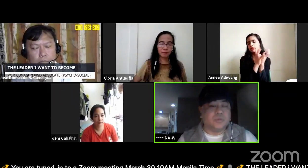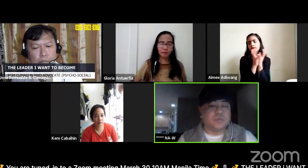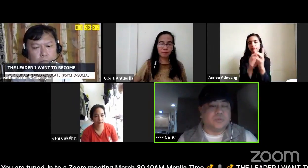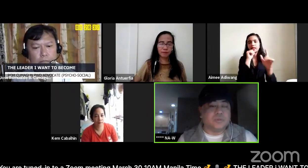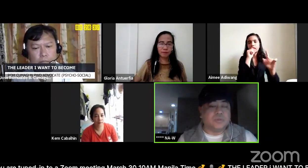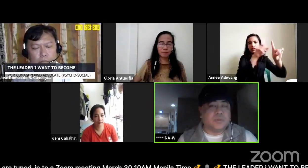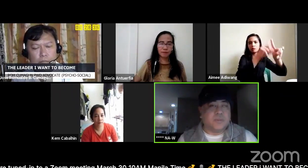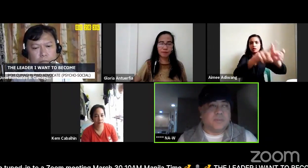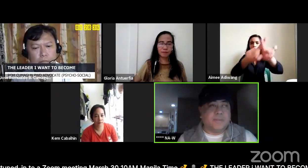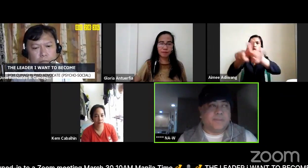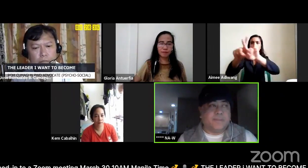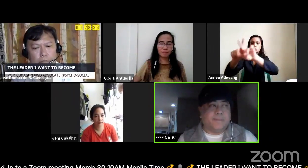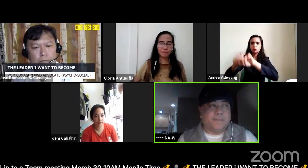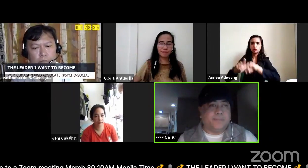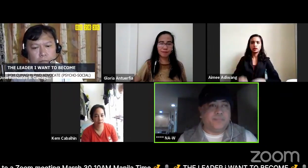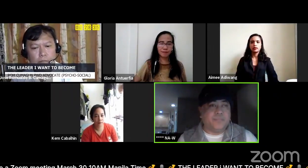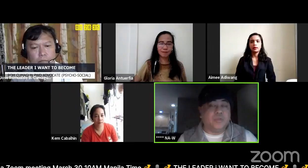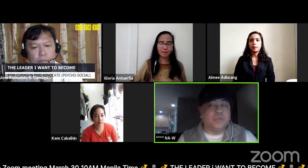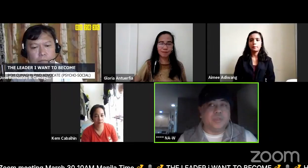So